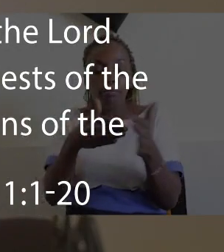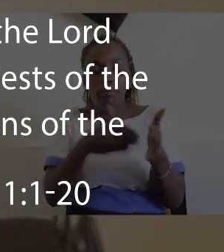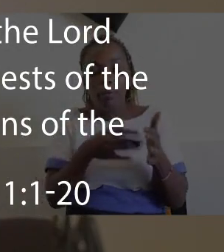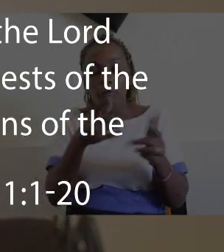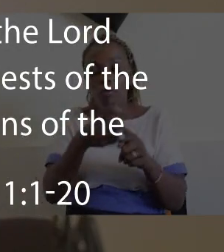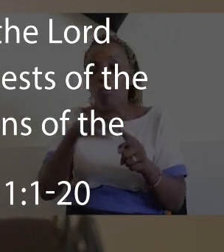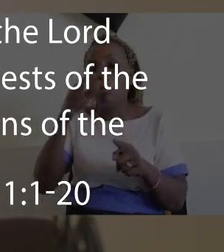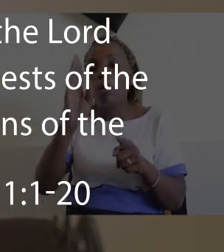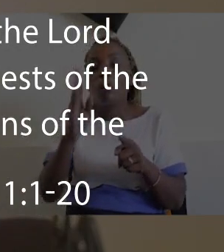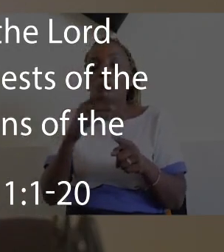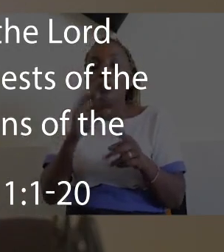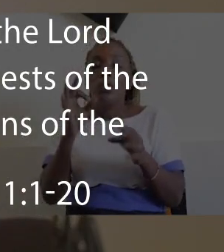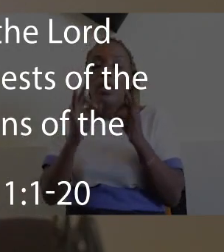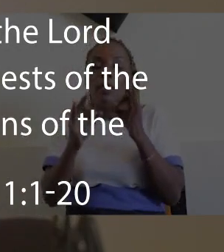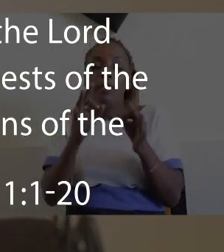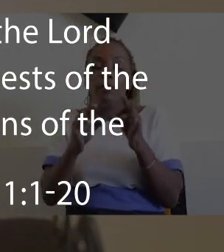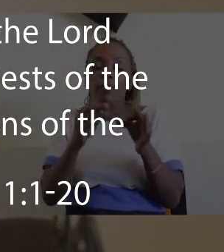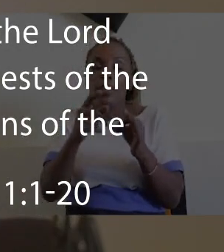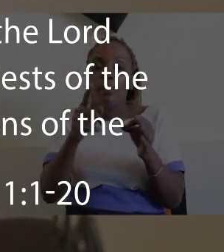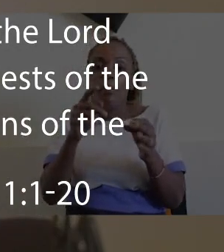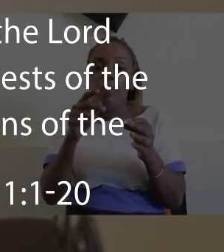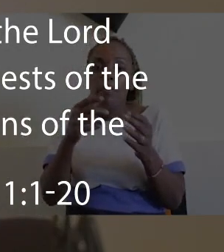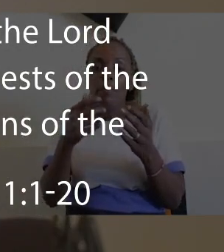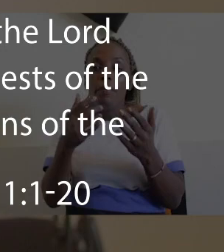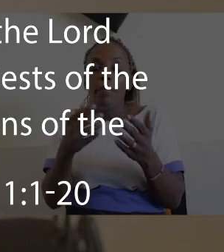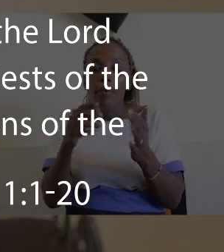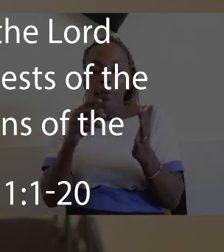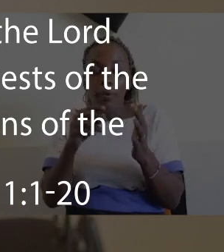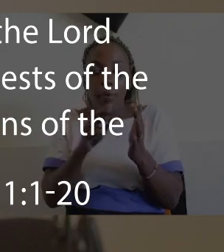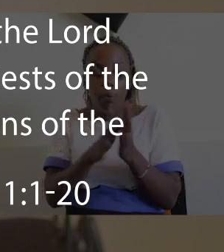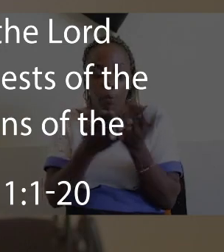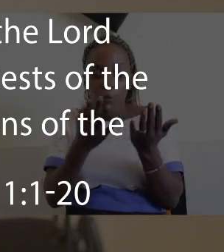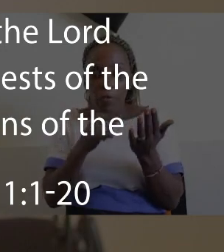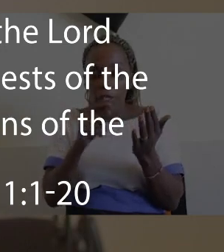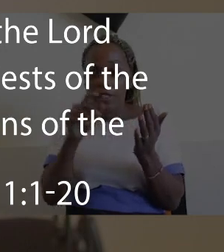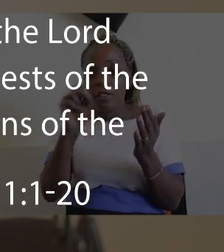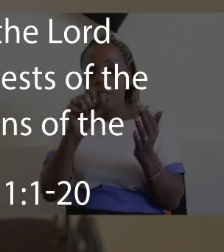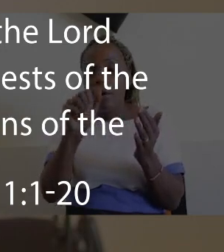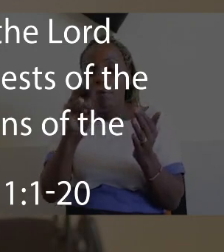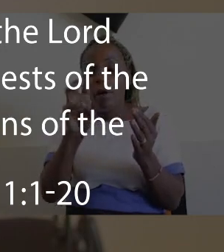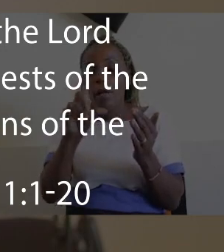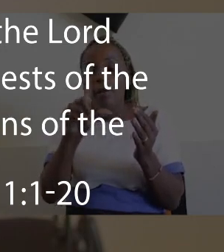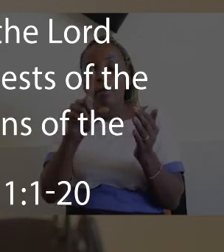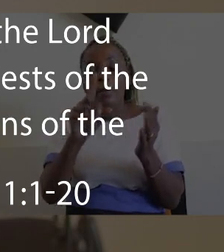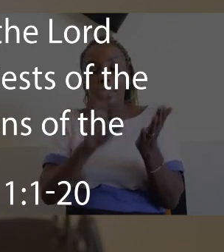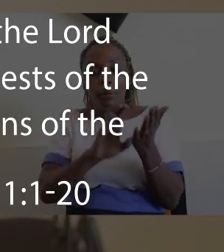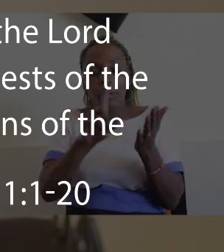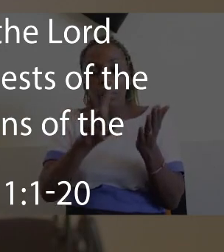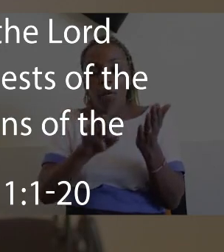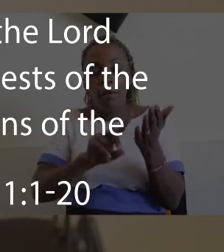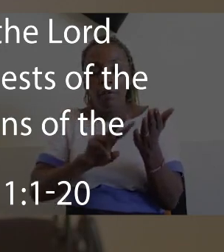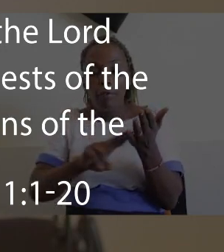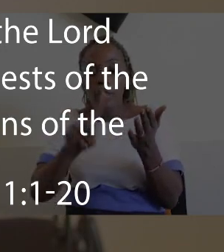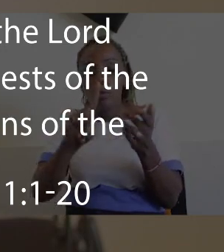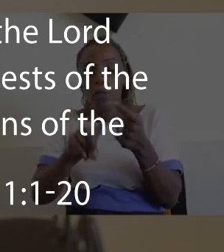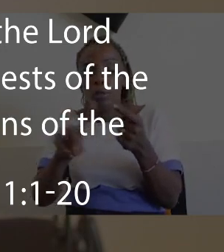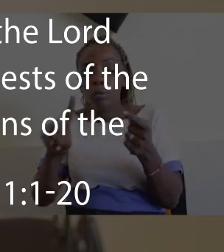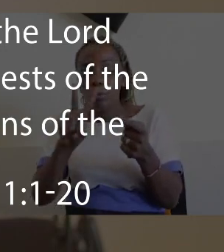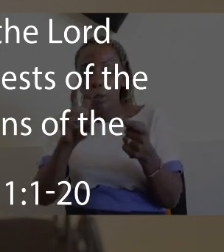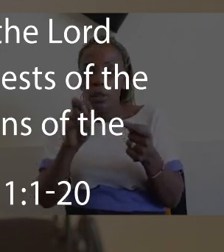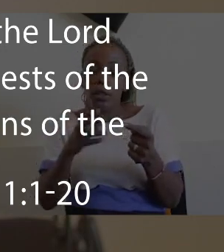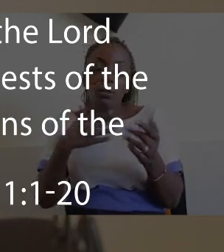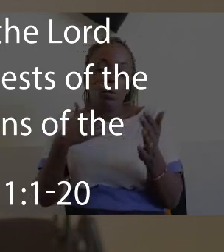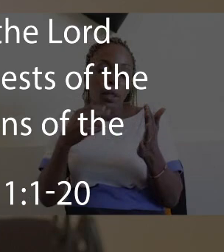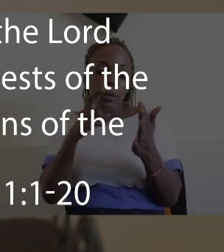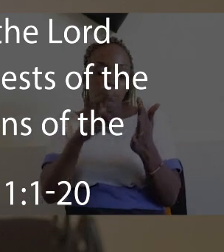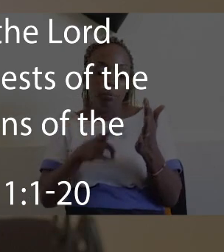soaring. And so if you've put your finger there on 1 Samuel chapter 1 from verse 1 to 20, I just want